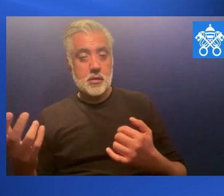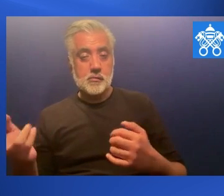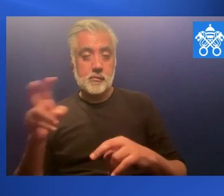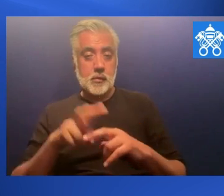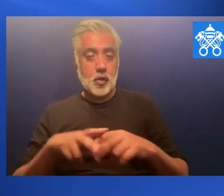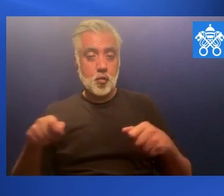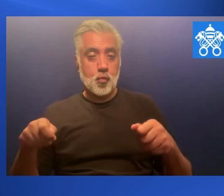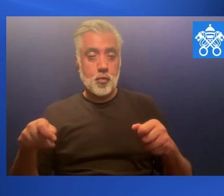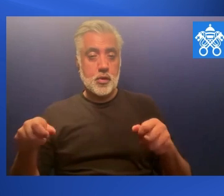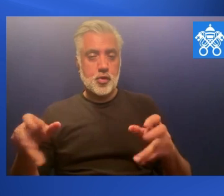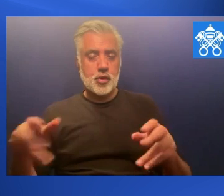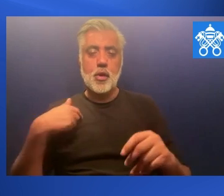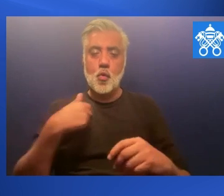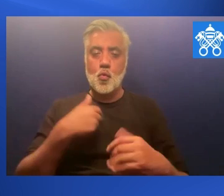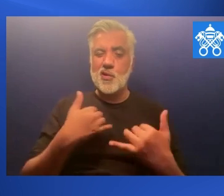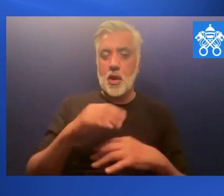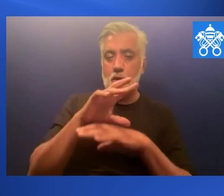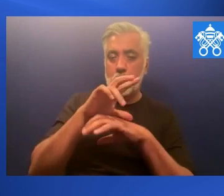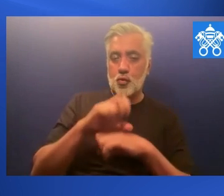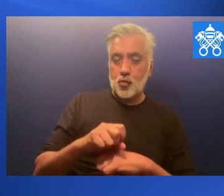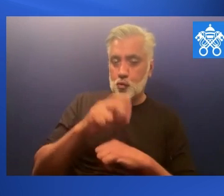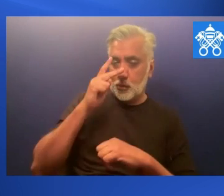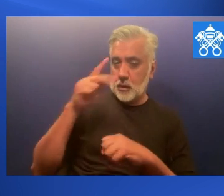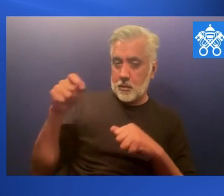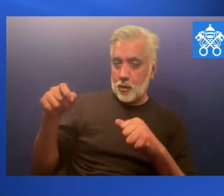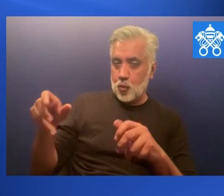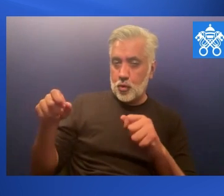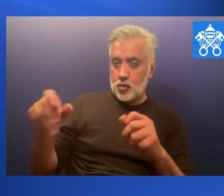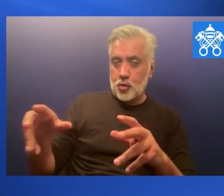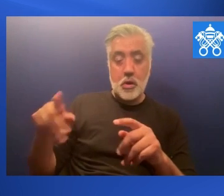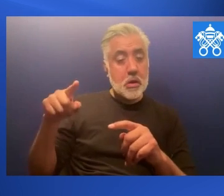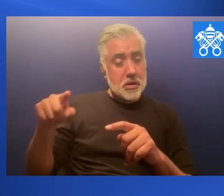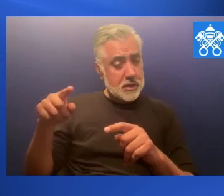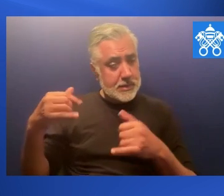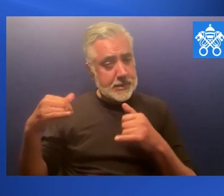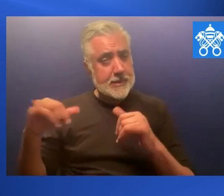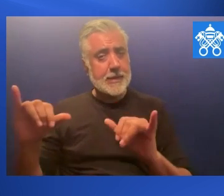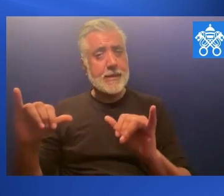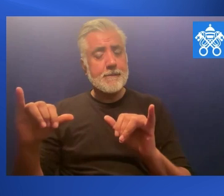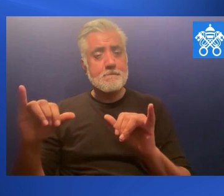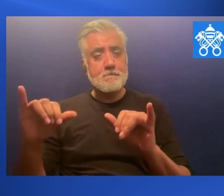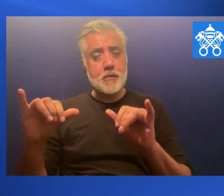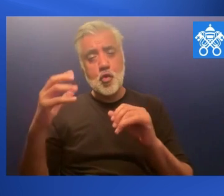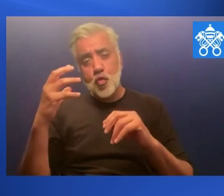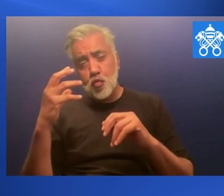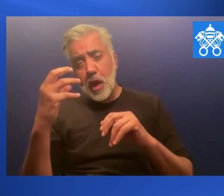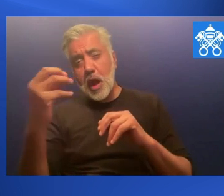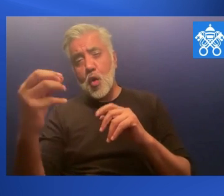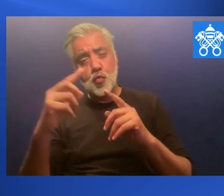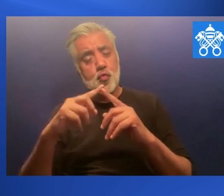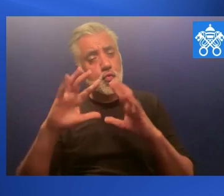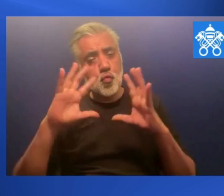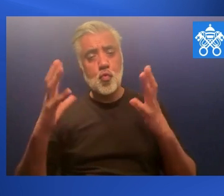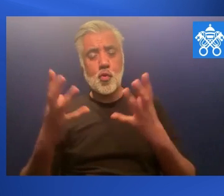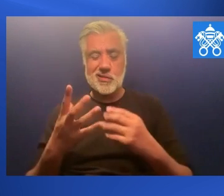Father has now gotten into the wheelchair we've become accustomed to seeing him in, but it hasn't kept